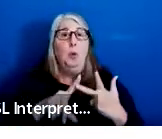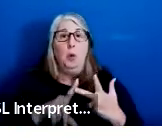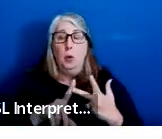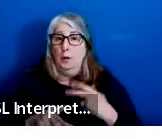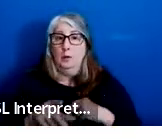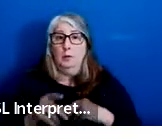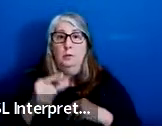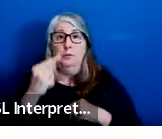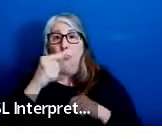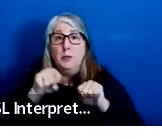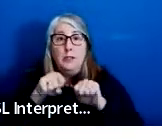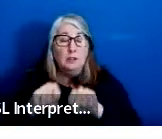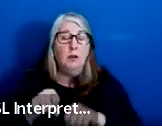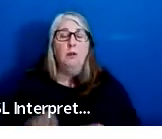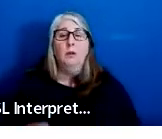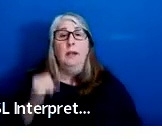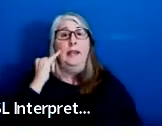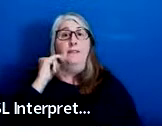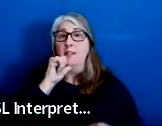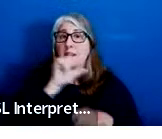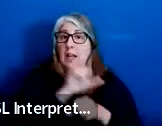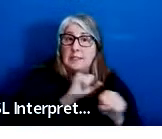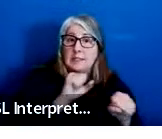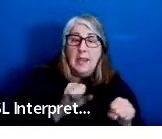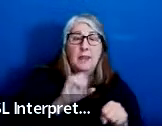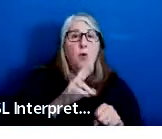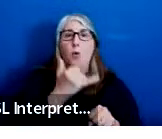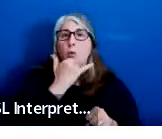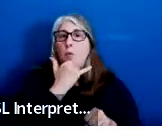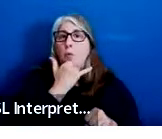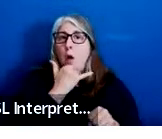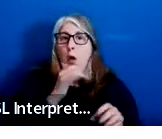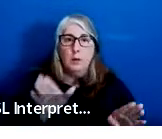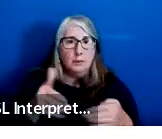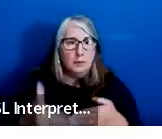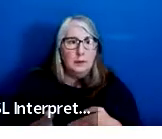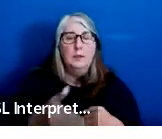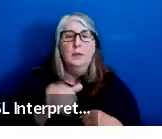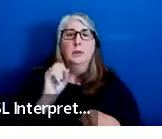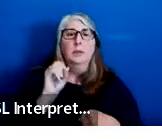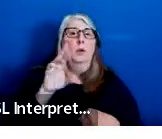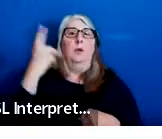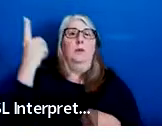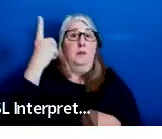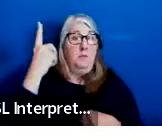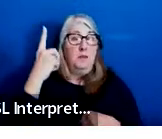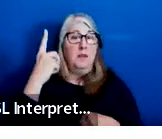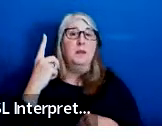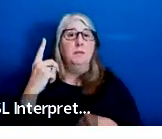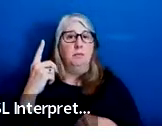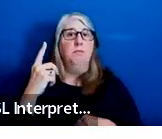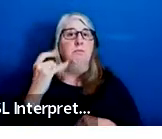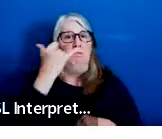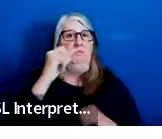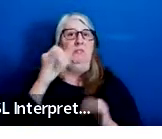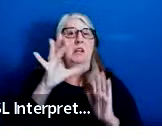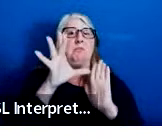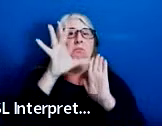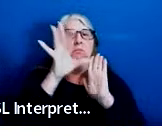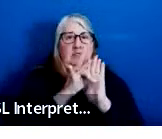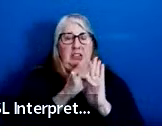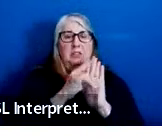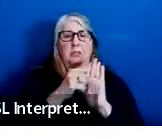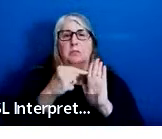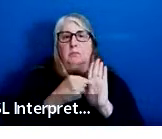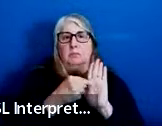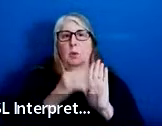to be collected, or in the incorrect packaging or something like that, or in the wrong type of cart,